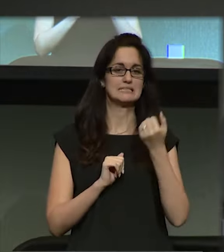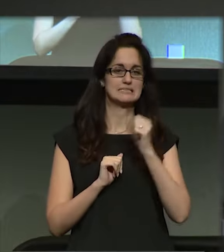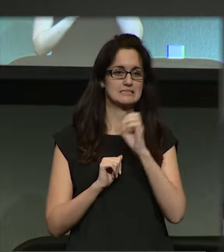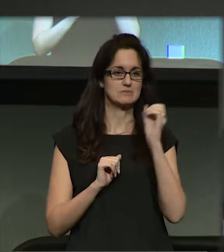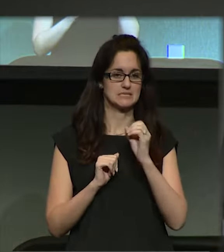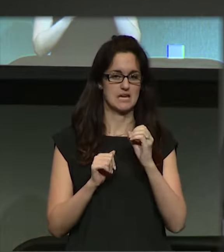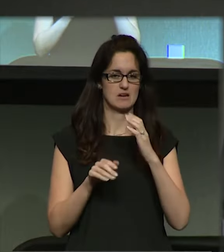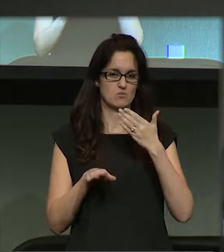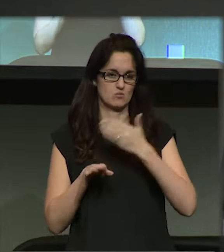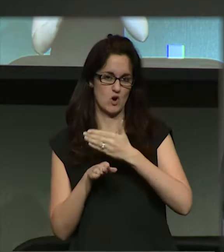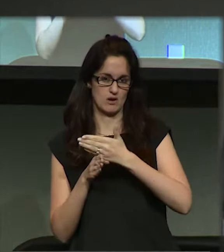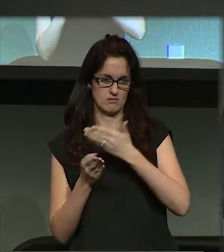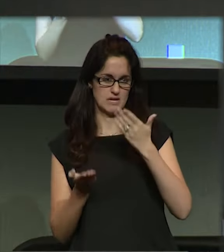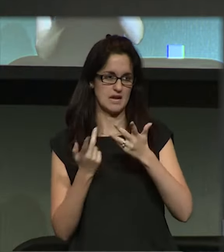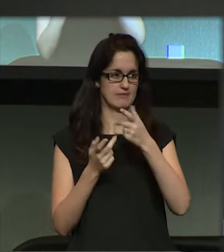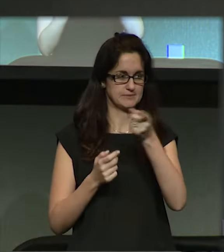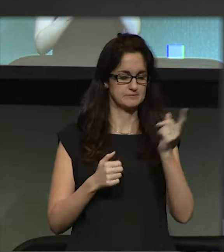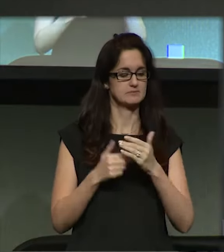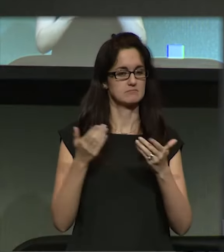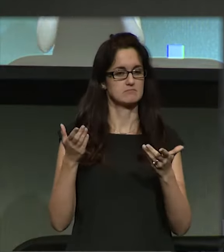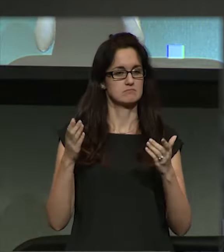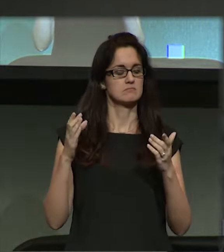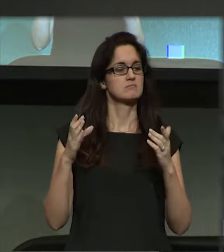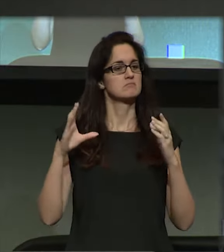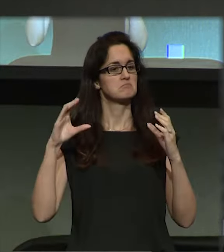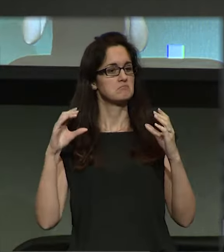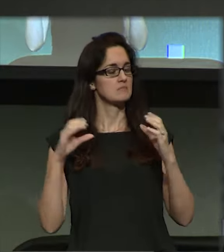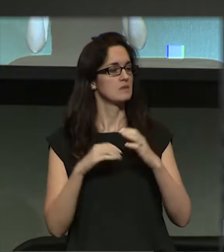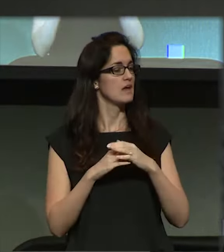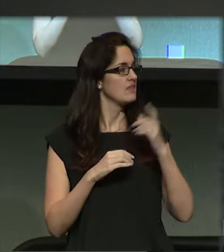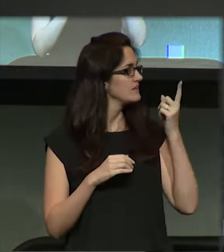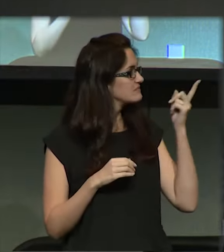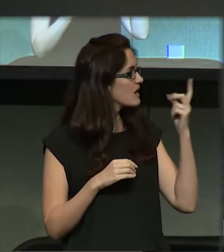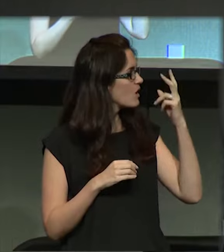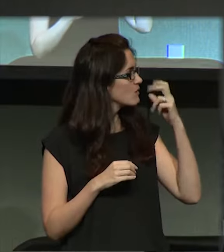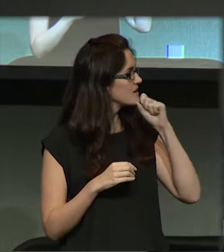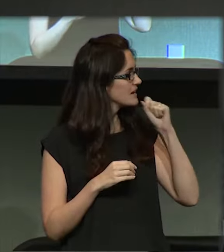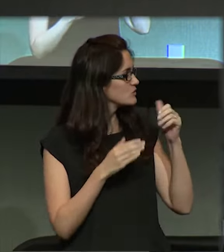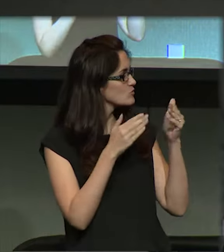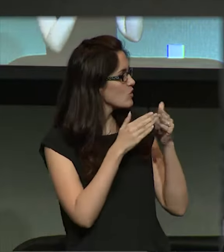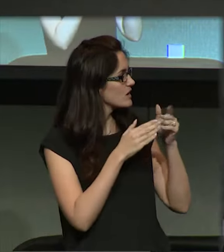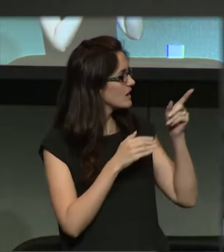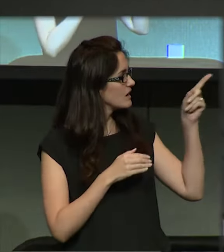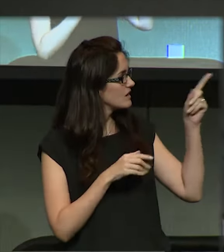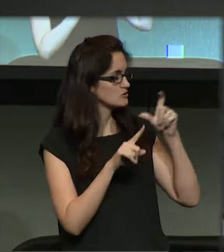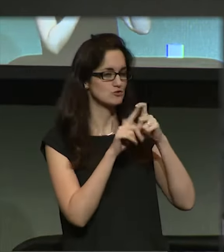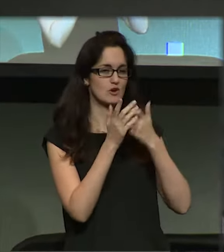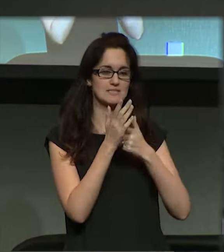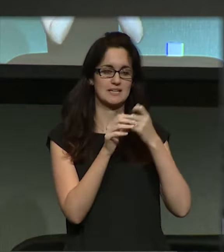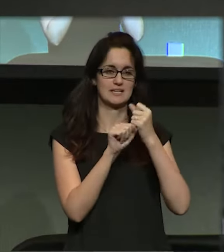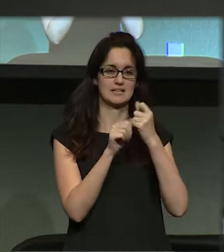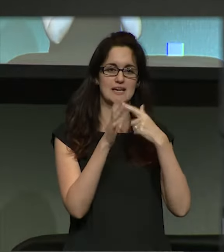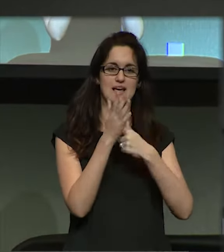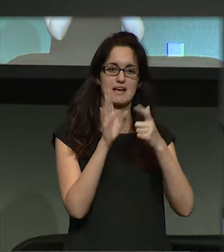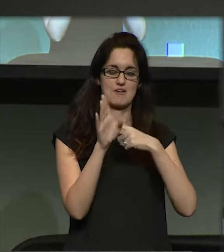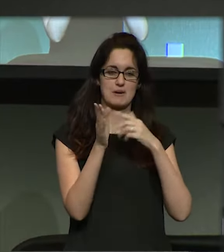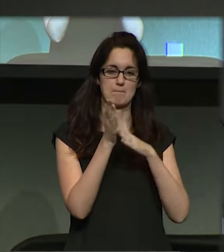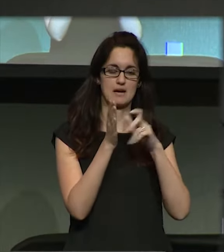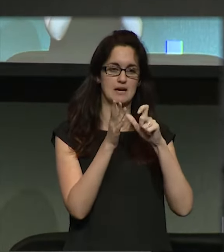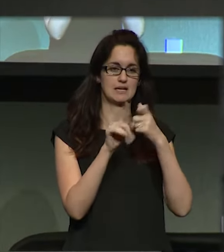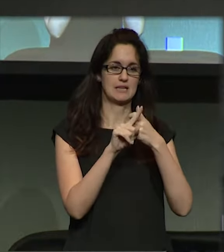60% workload. And then I met that old-looking guy in the corner there, Dr. Gary McLennan. He's quite a